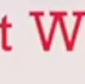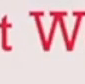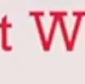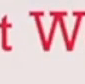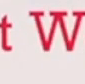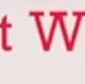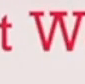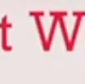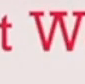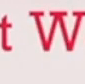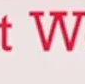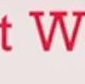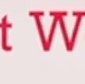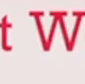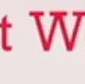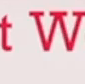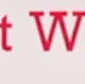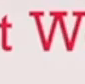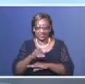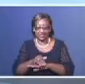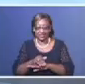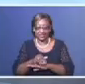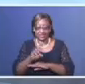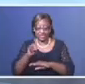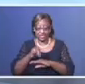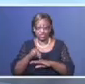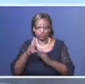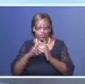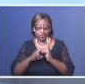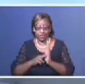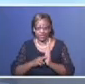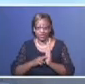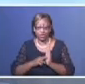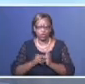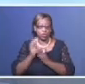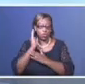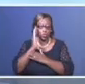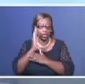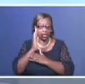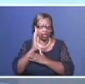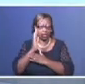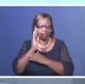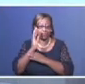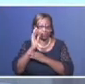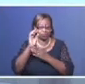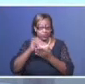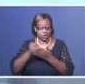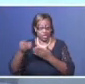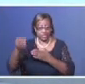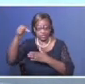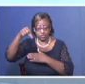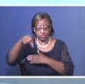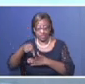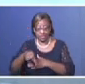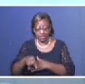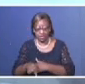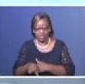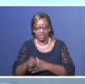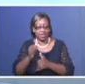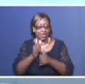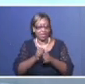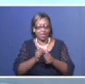world. 393-3100. Will prices at the food store go down? The question on the lips